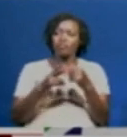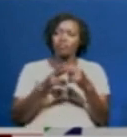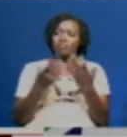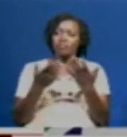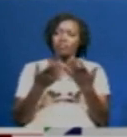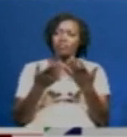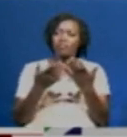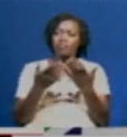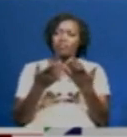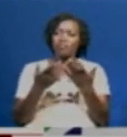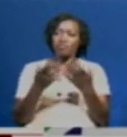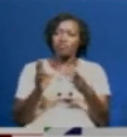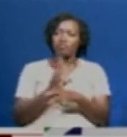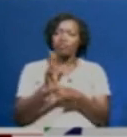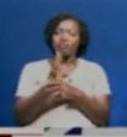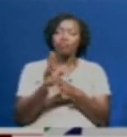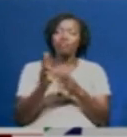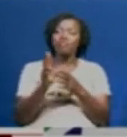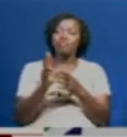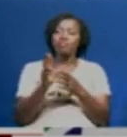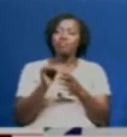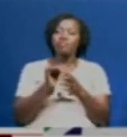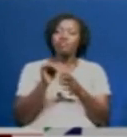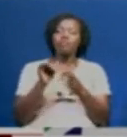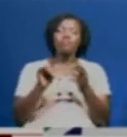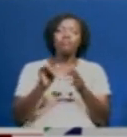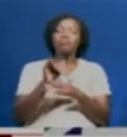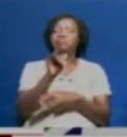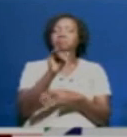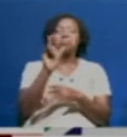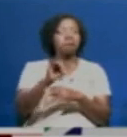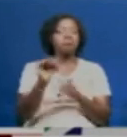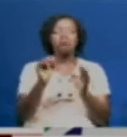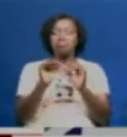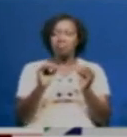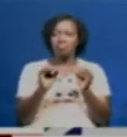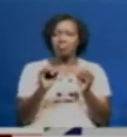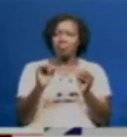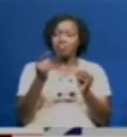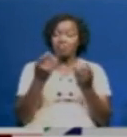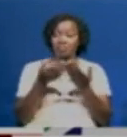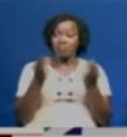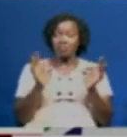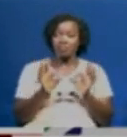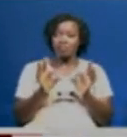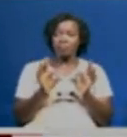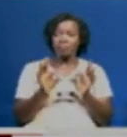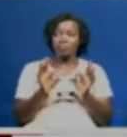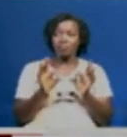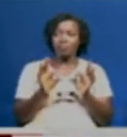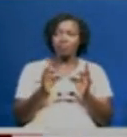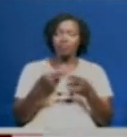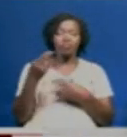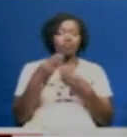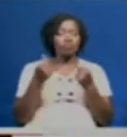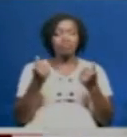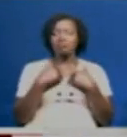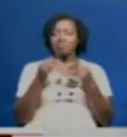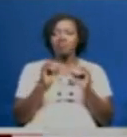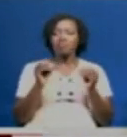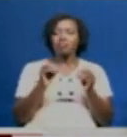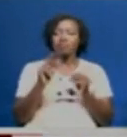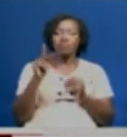country is foreign, and it is not cheap as it comes. The ones that are free are not very high resolution. The Kenya Space Agency